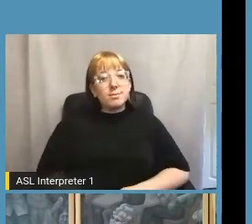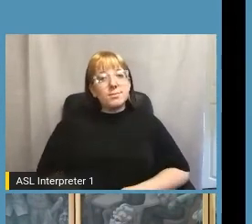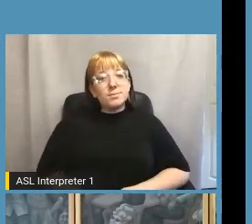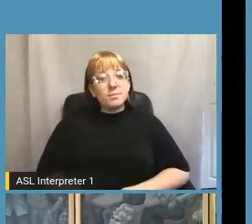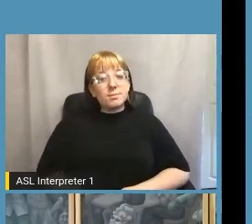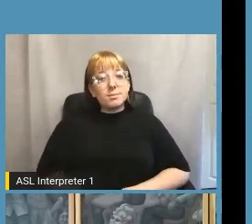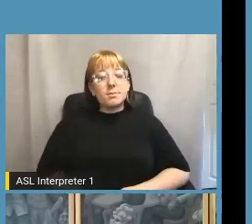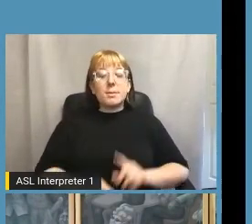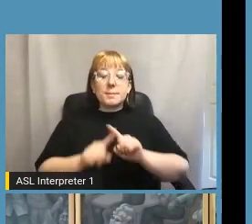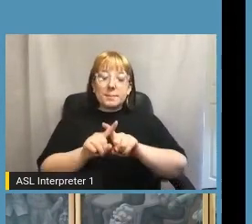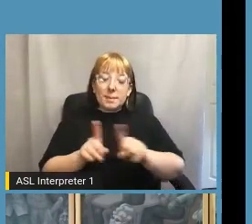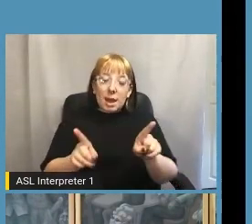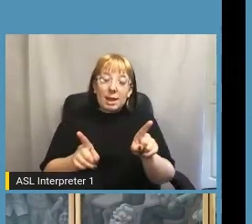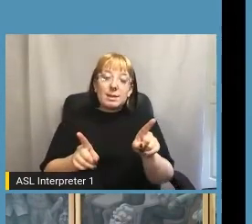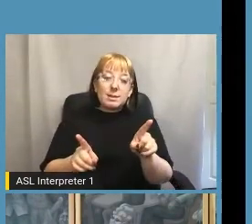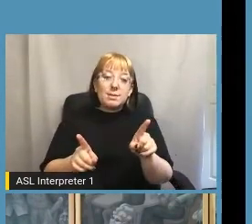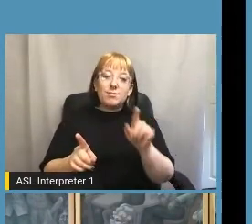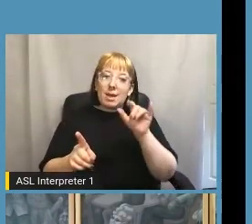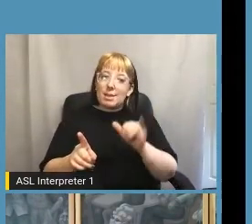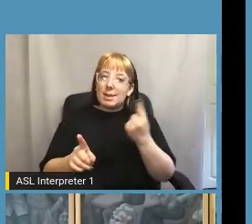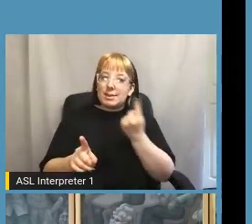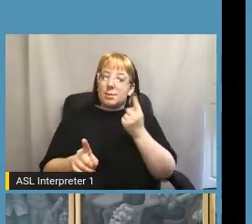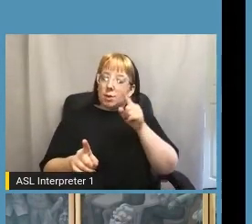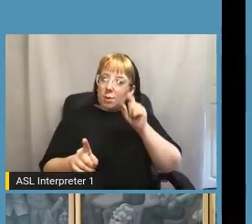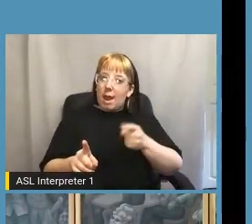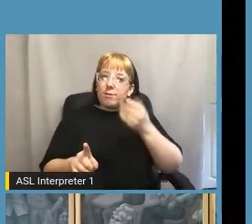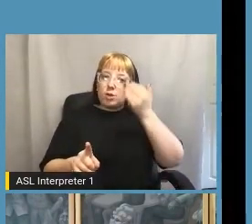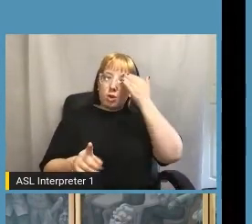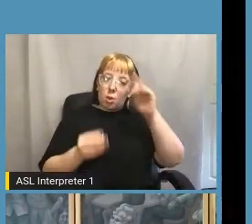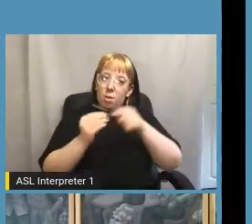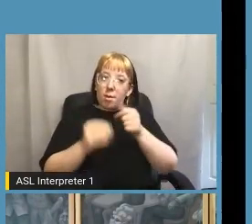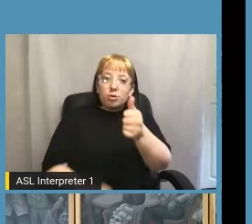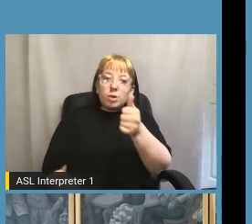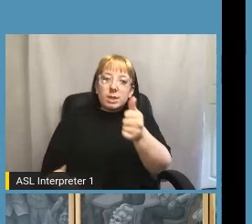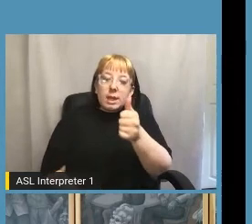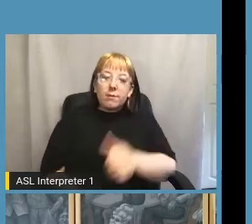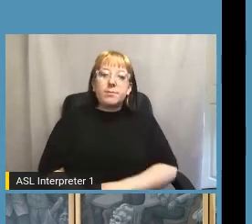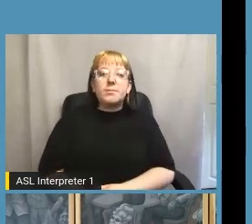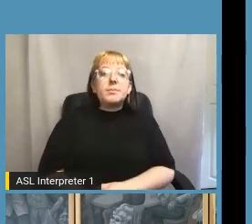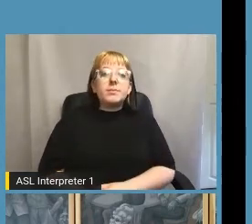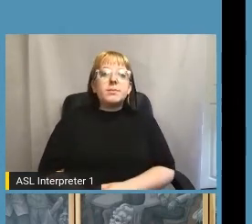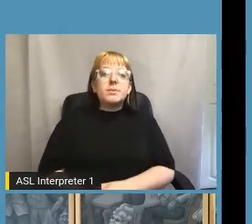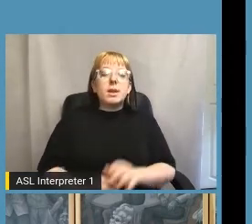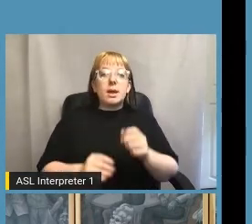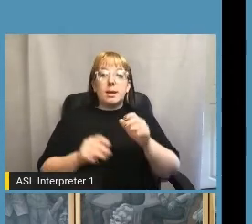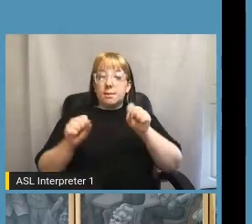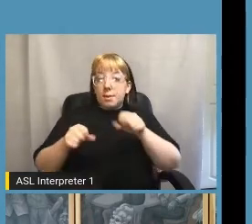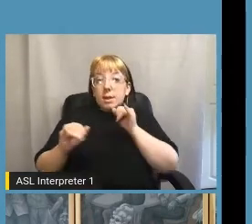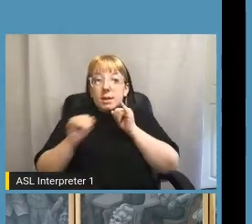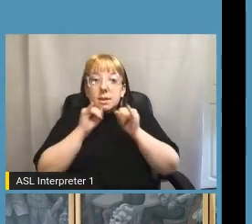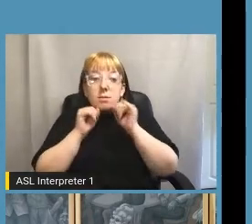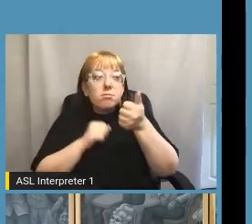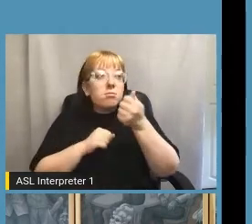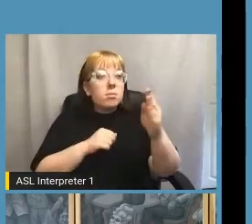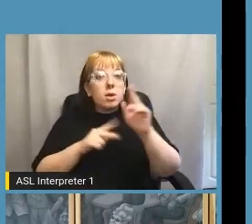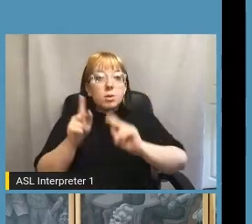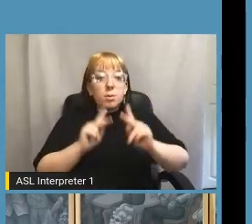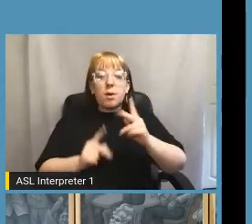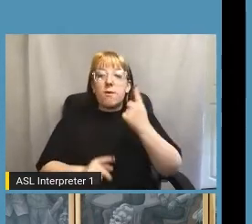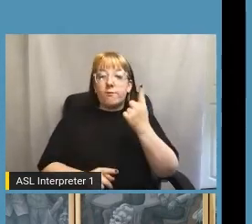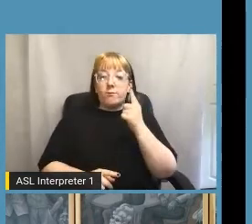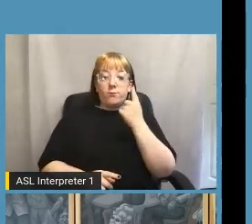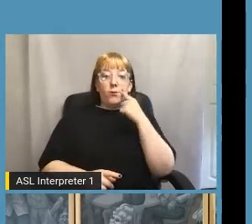But that's just something you have to know whether or not you have. Do you have the ability to interview multiple people for a single podcast?